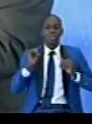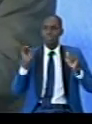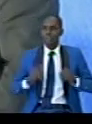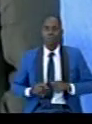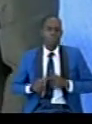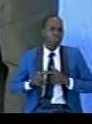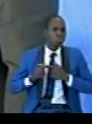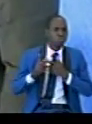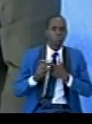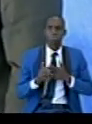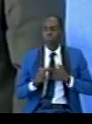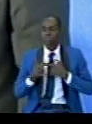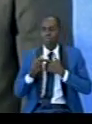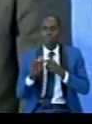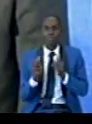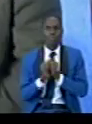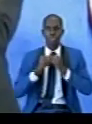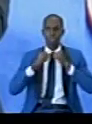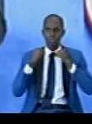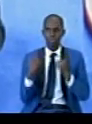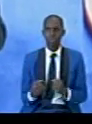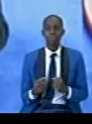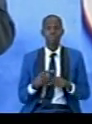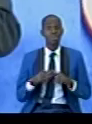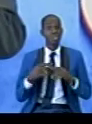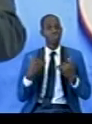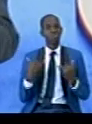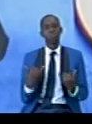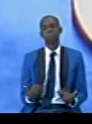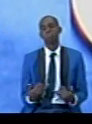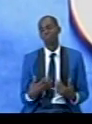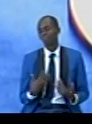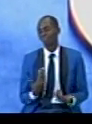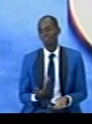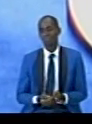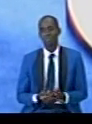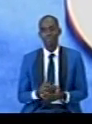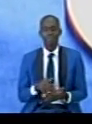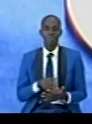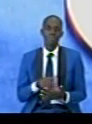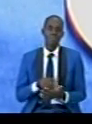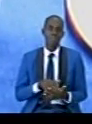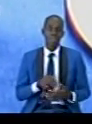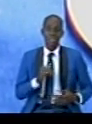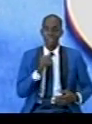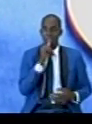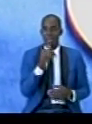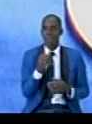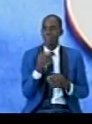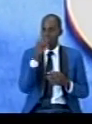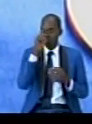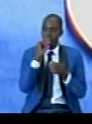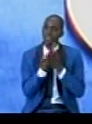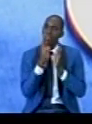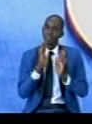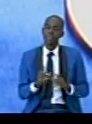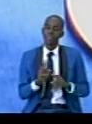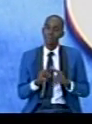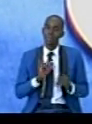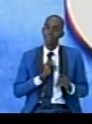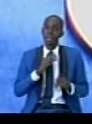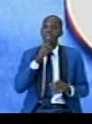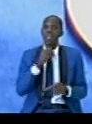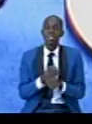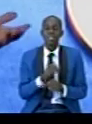strength, in the power of the Lord. But now, as a believer, you're growing older, and maybe